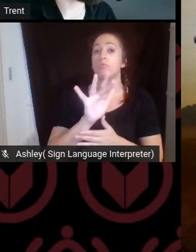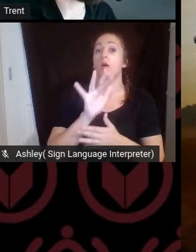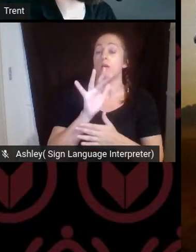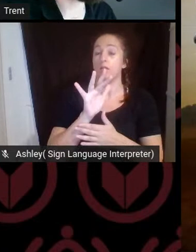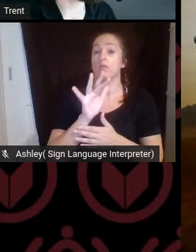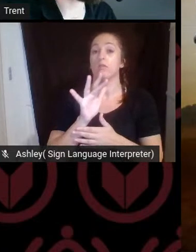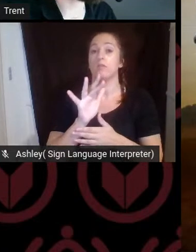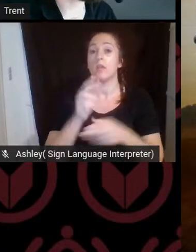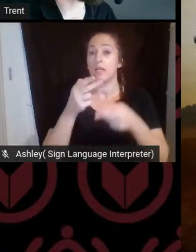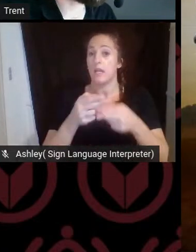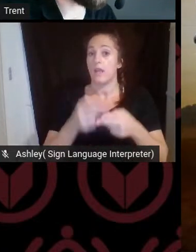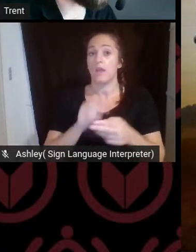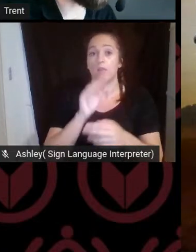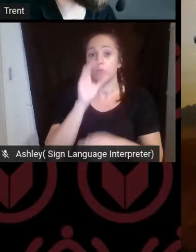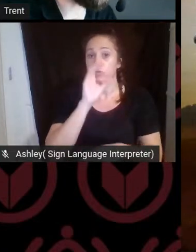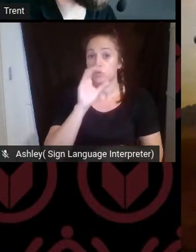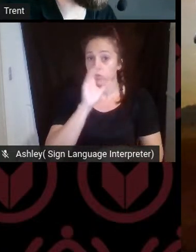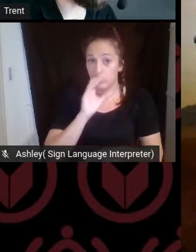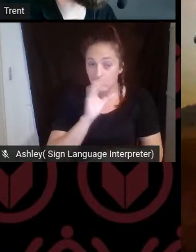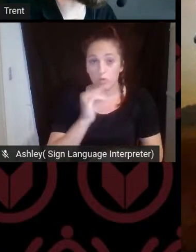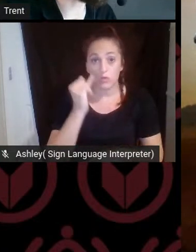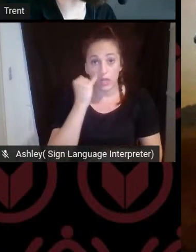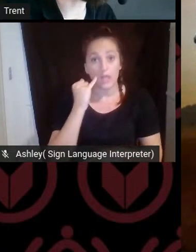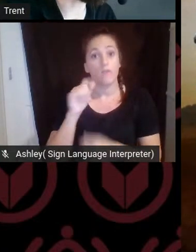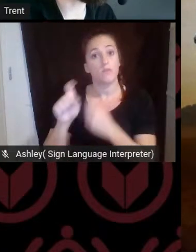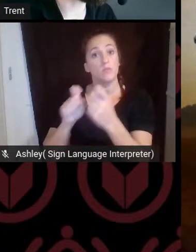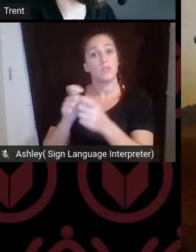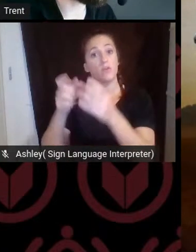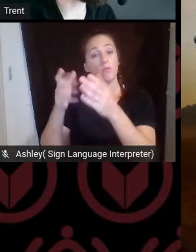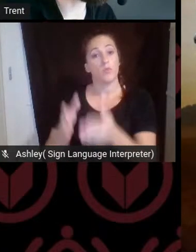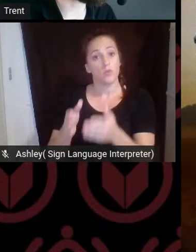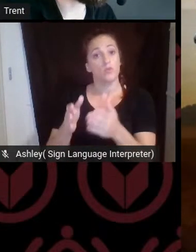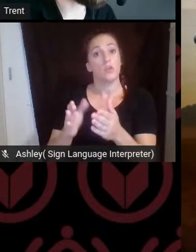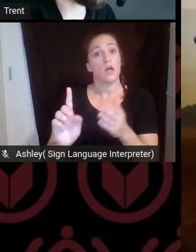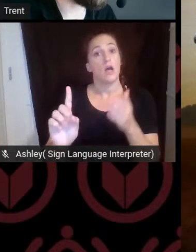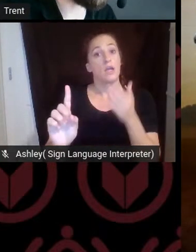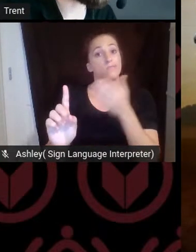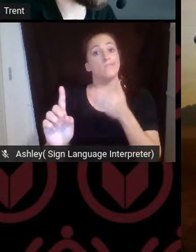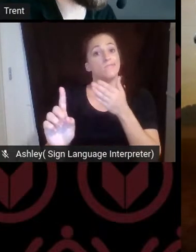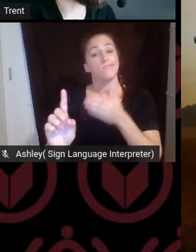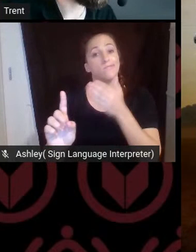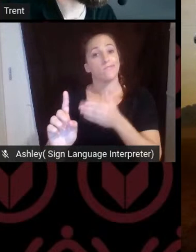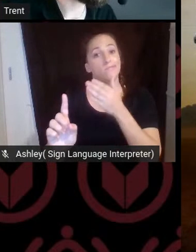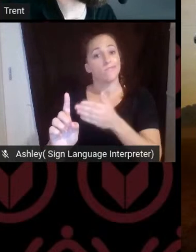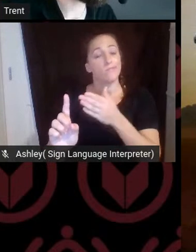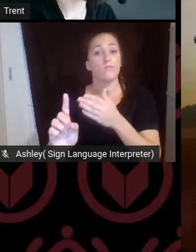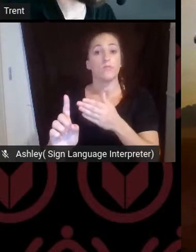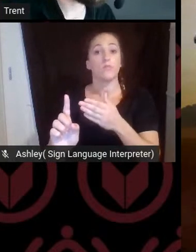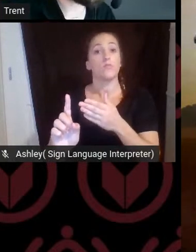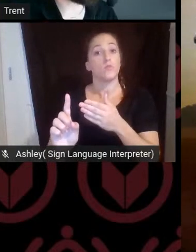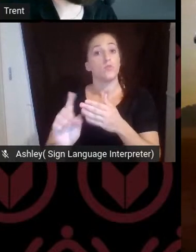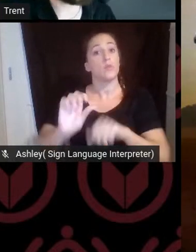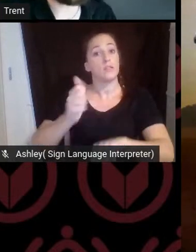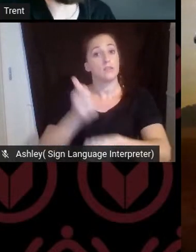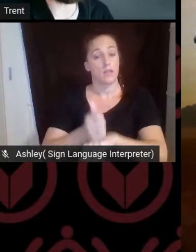that I speak with frequently, or I can search someone's name to start a Hangouts chat. Now,